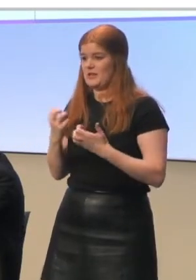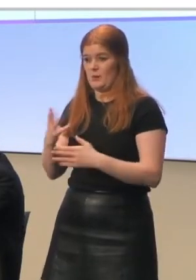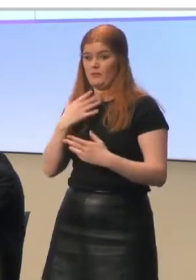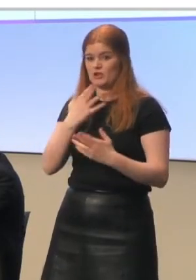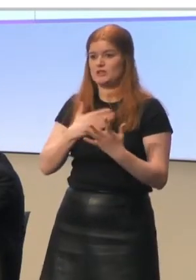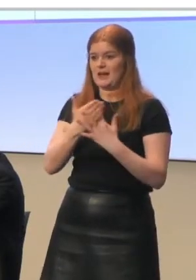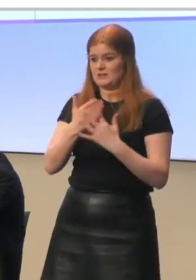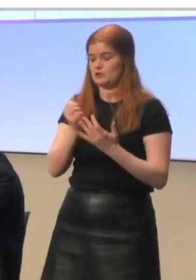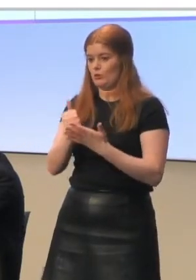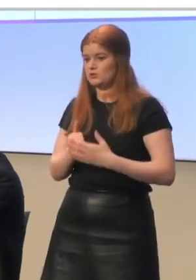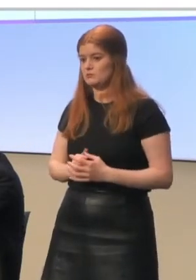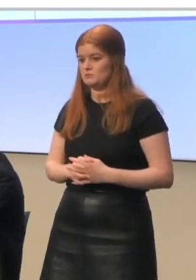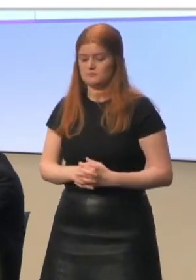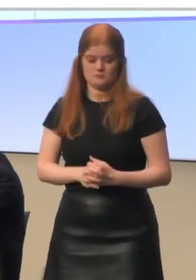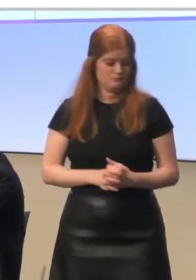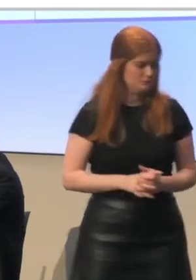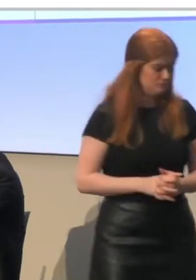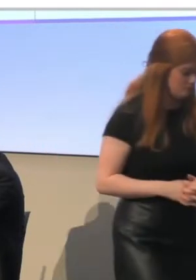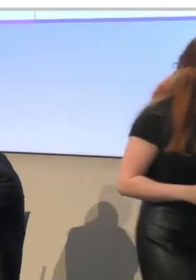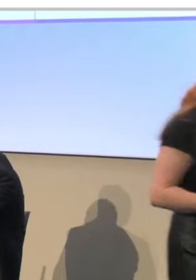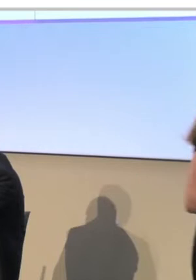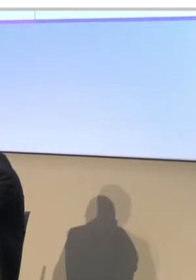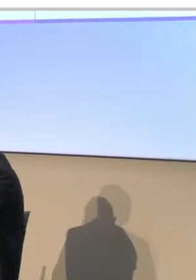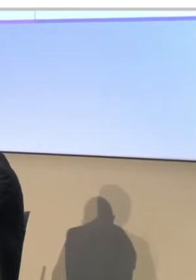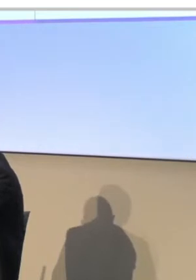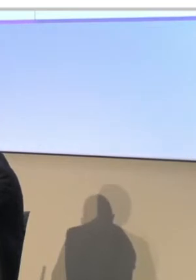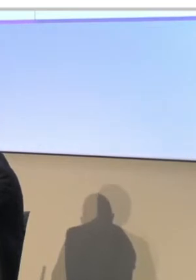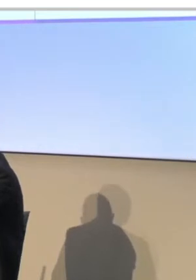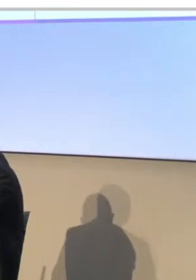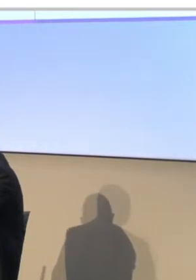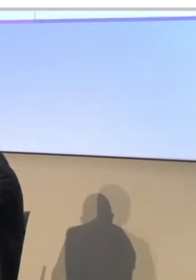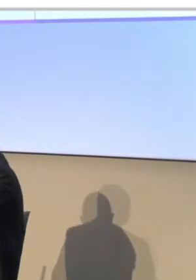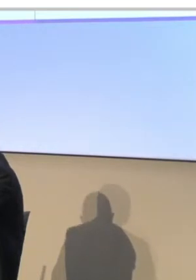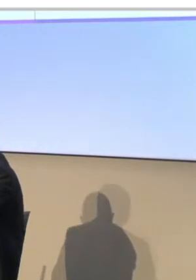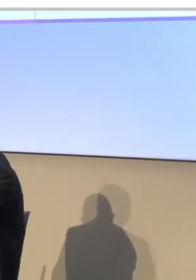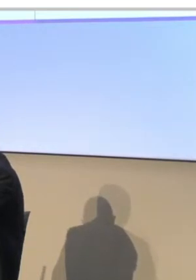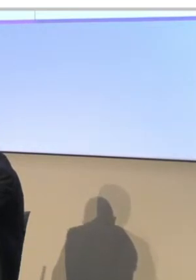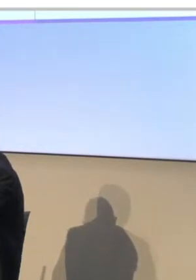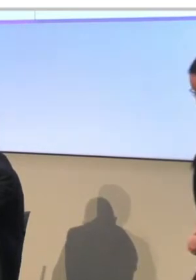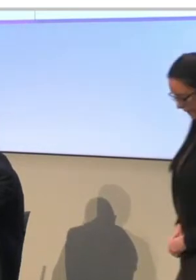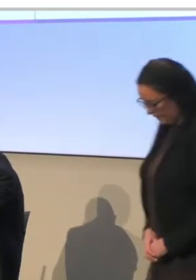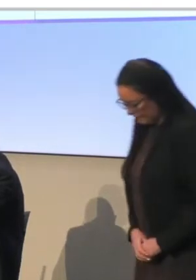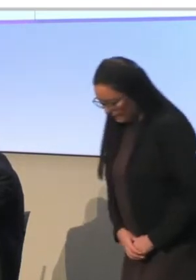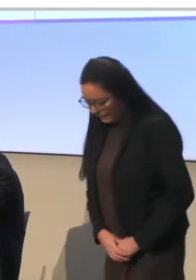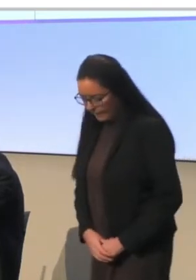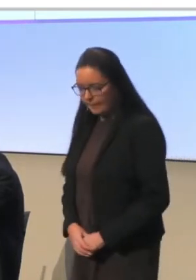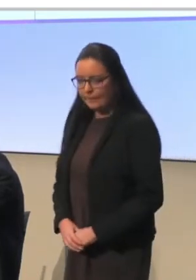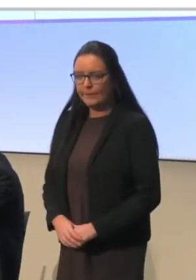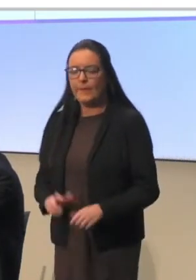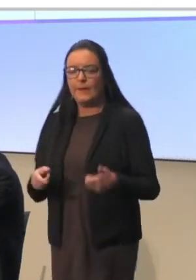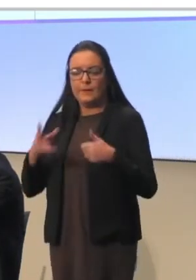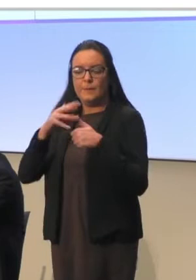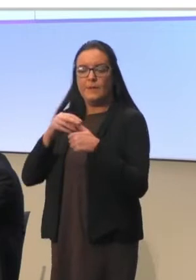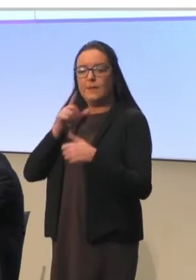access to the supports. And particularly the DARE program and the RACE scheme, getting access to those came